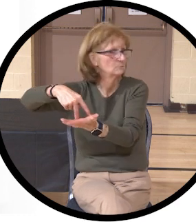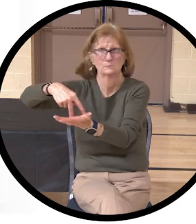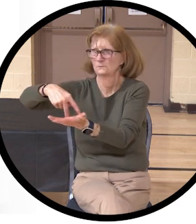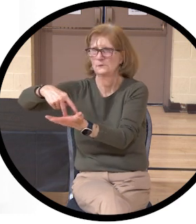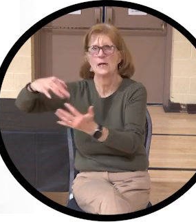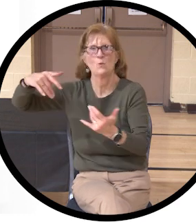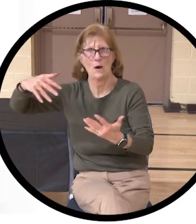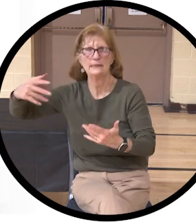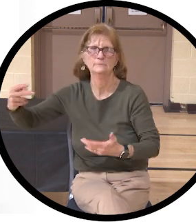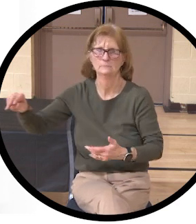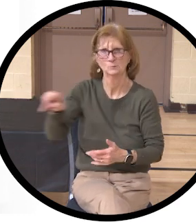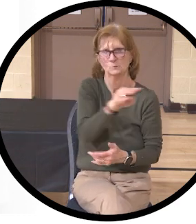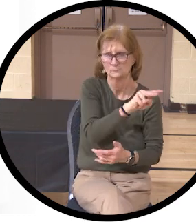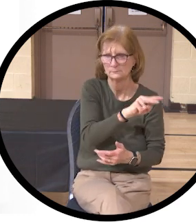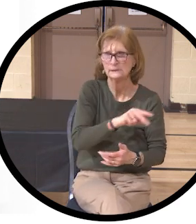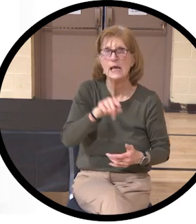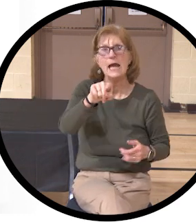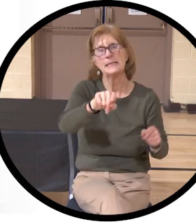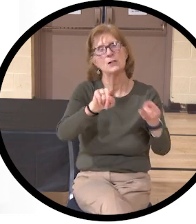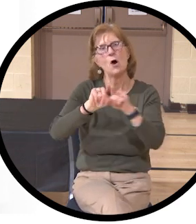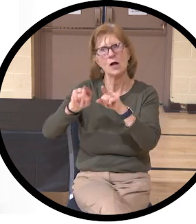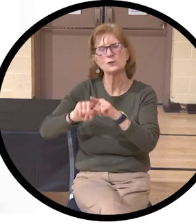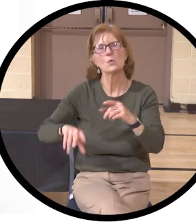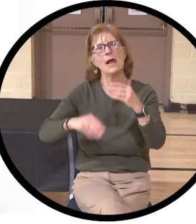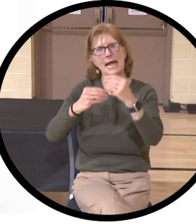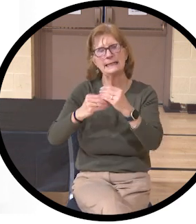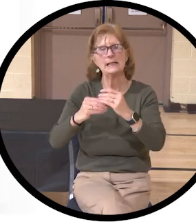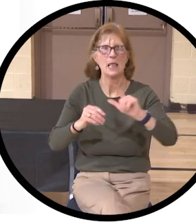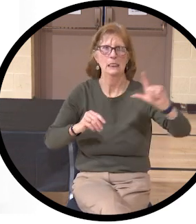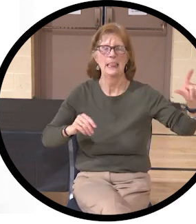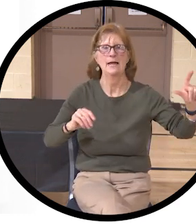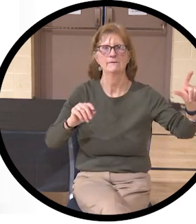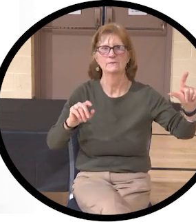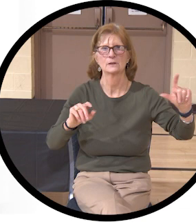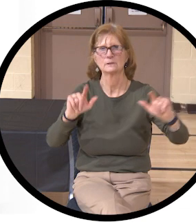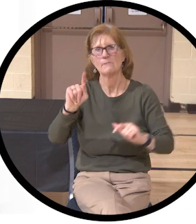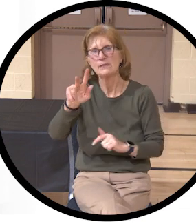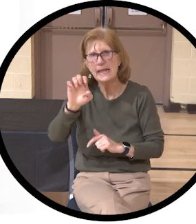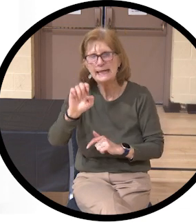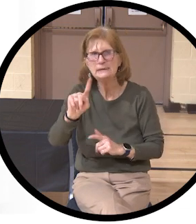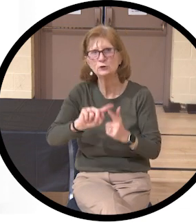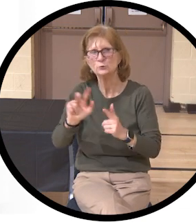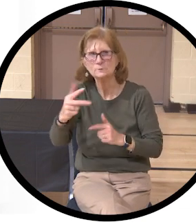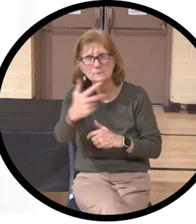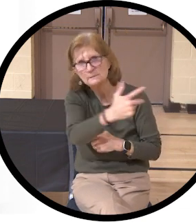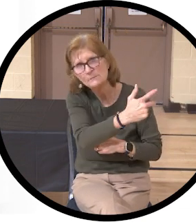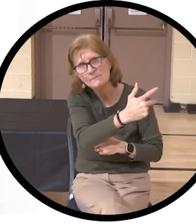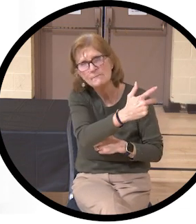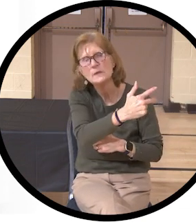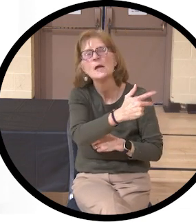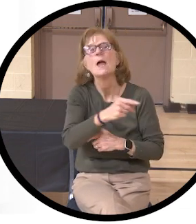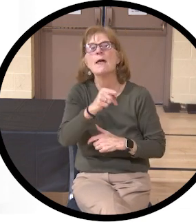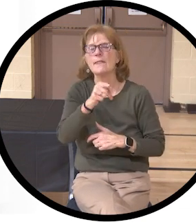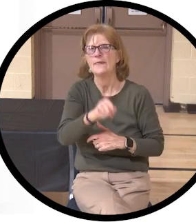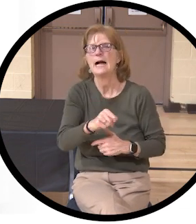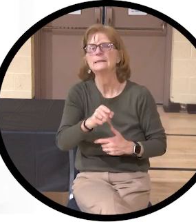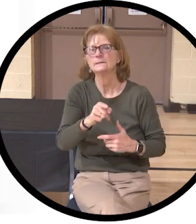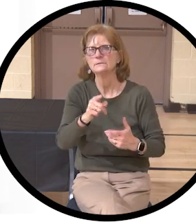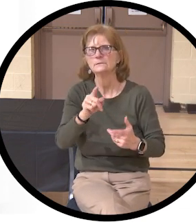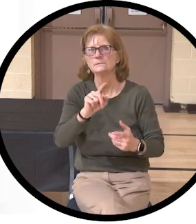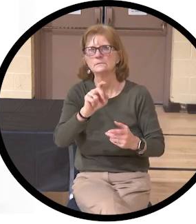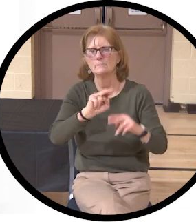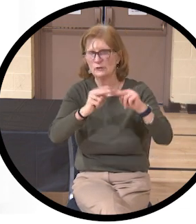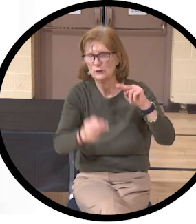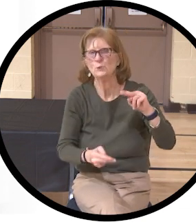warranted left turn lane to a signalized intersection typically reduces total intersection crashes by 30 to 50%,